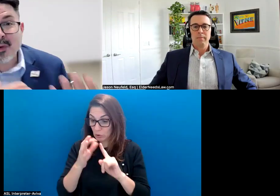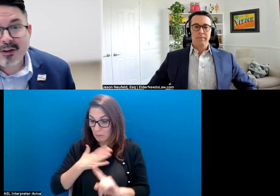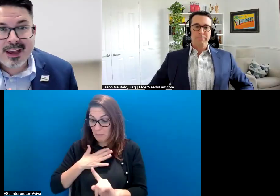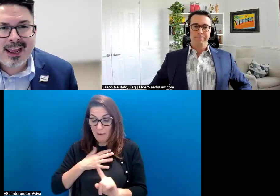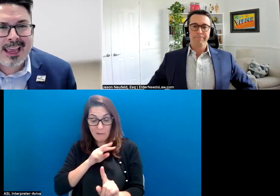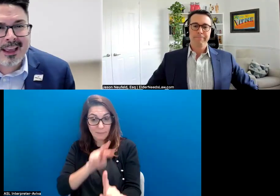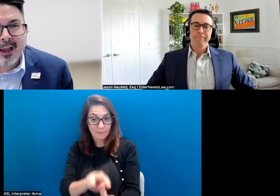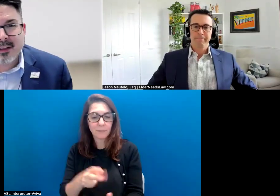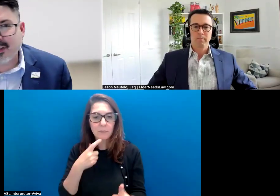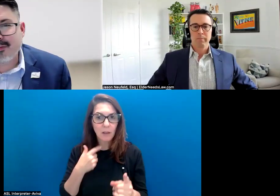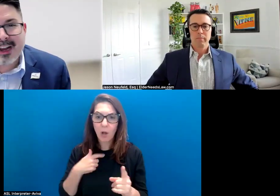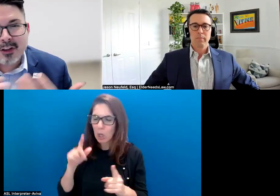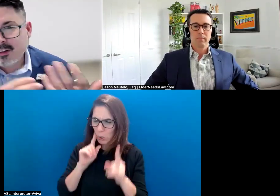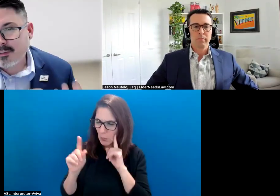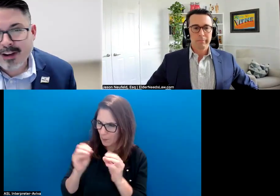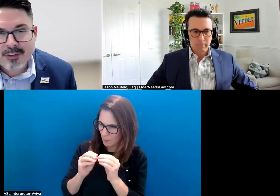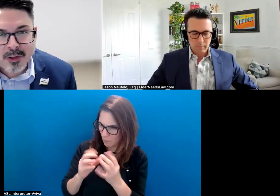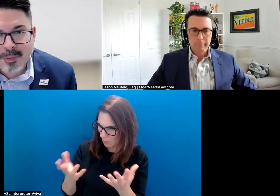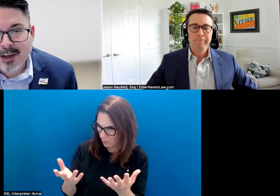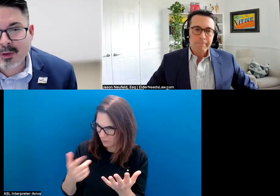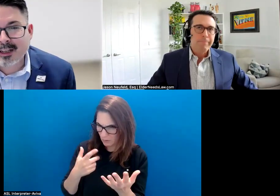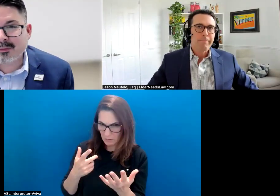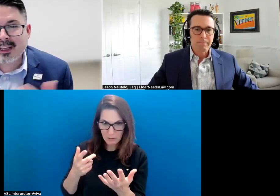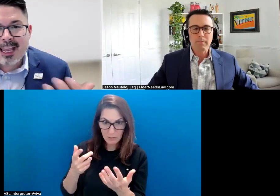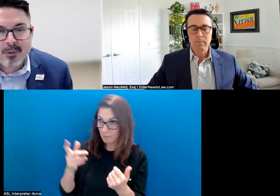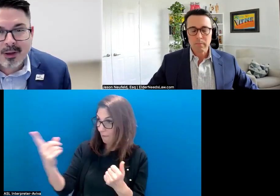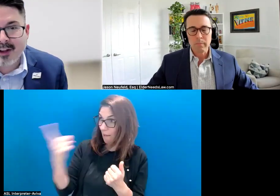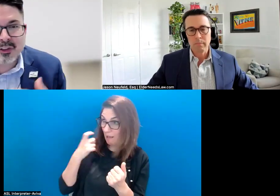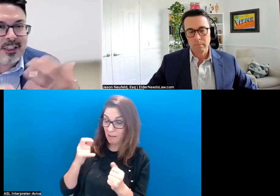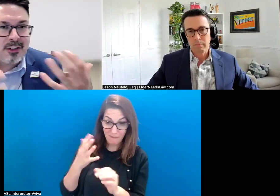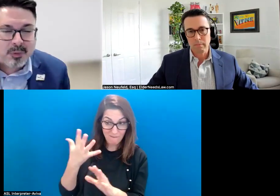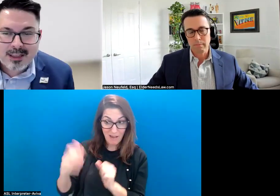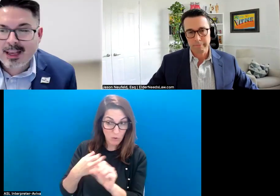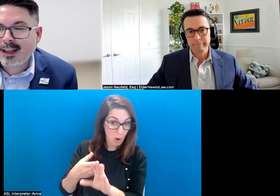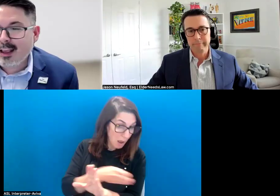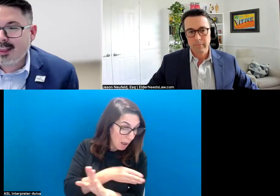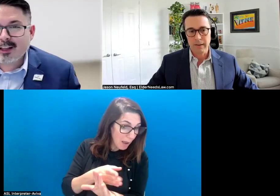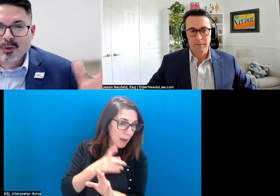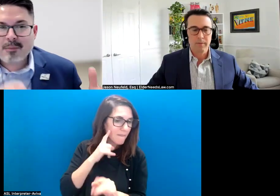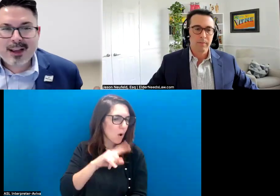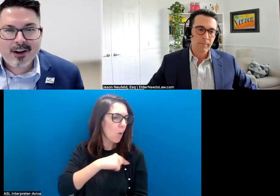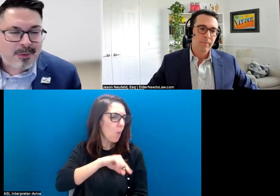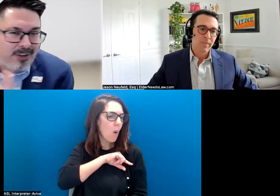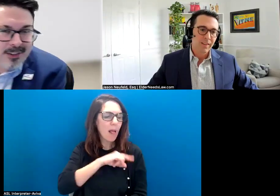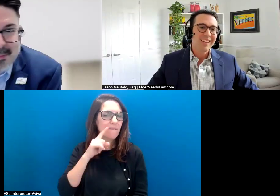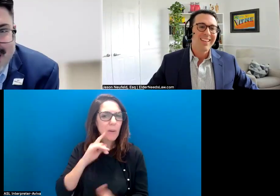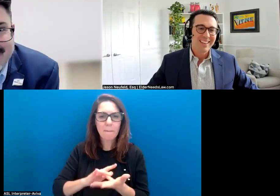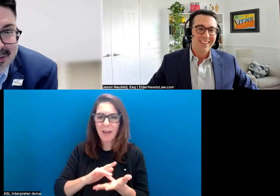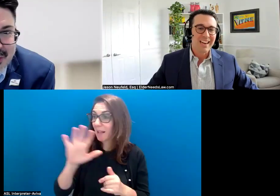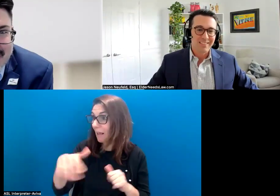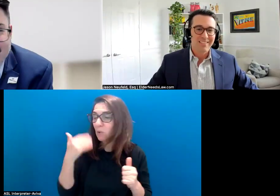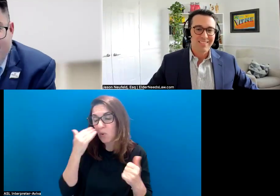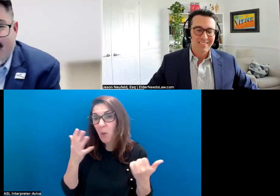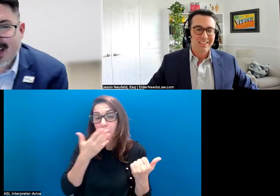lot more of that, hey, is there a five-year look back when it comes to ABLE accounts, or can you explain that? And that's where I'm like, let me find somebody that's